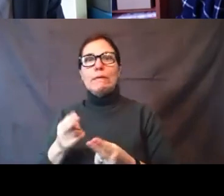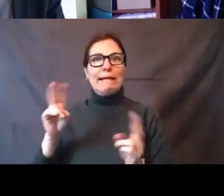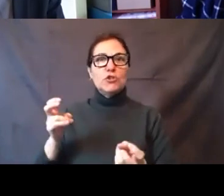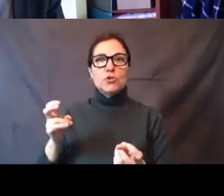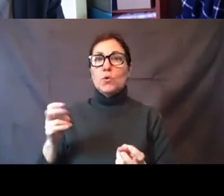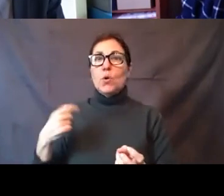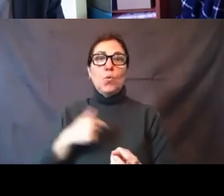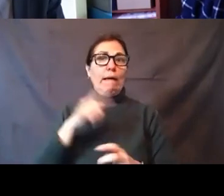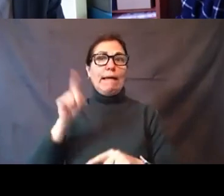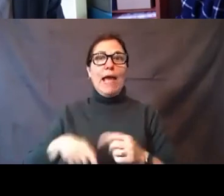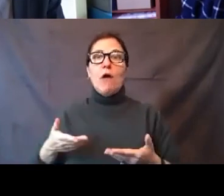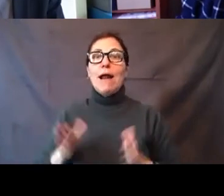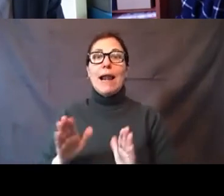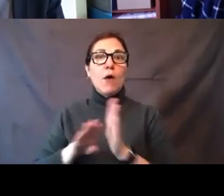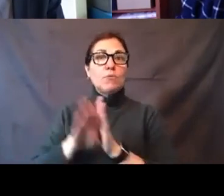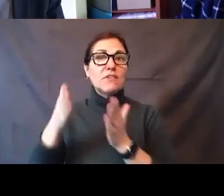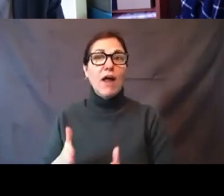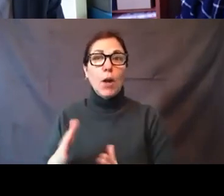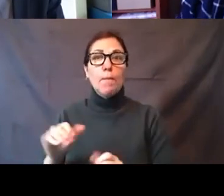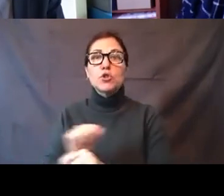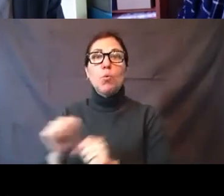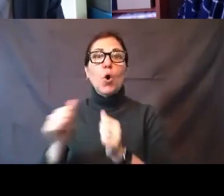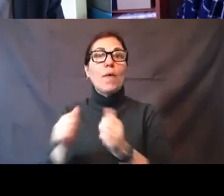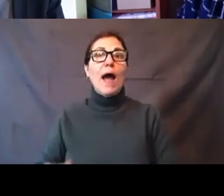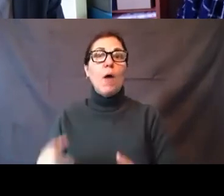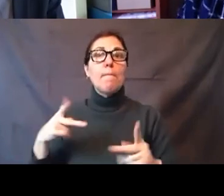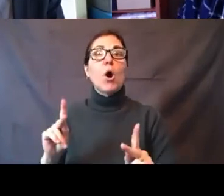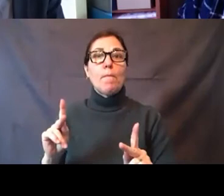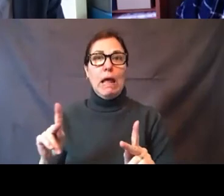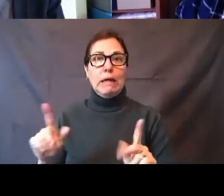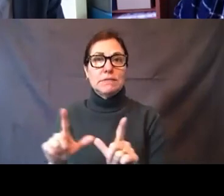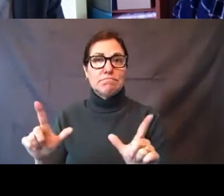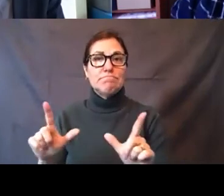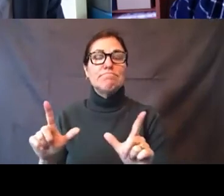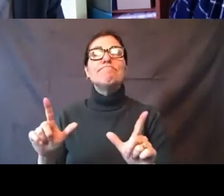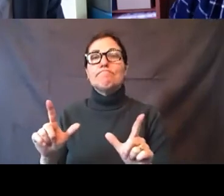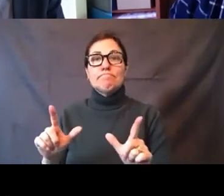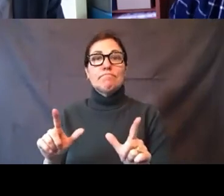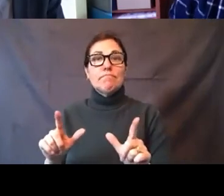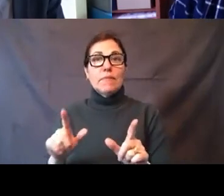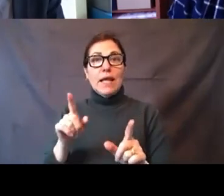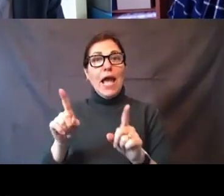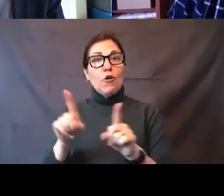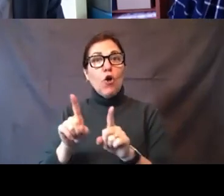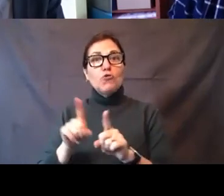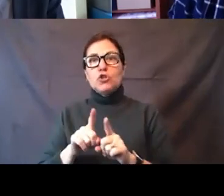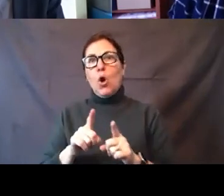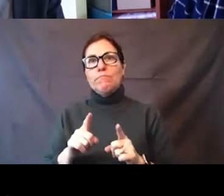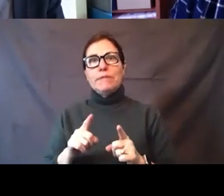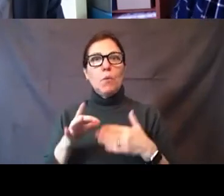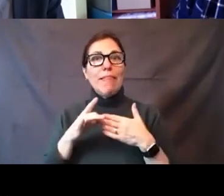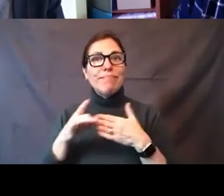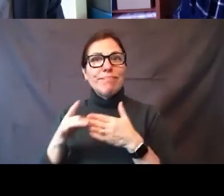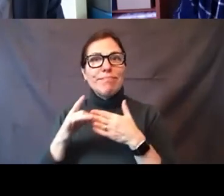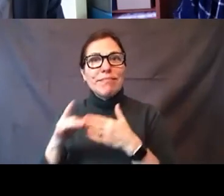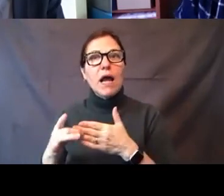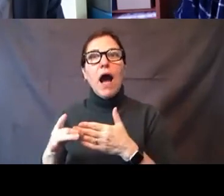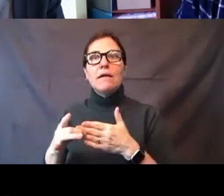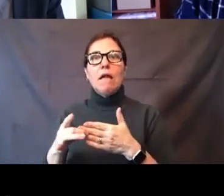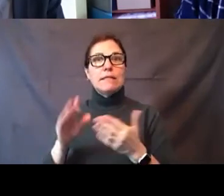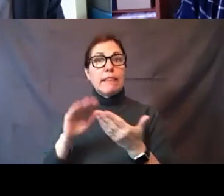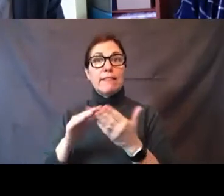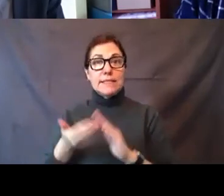to work without permits and the guidelines the city has asked all of the following to